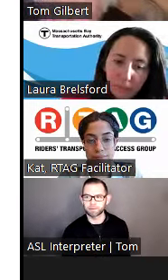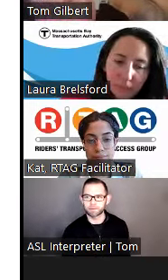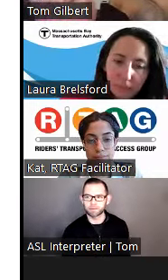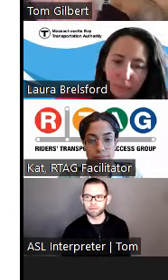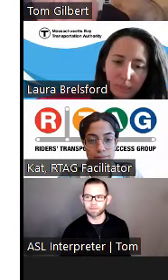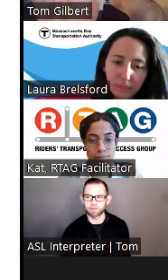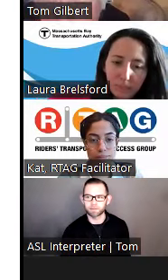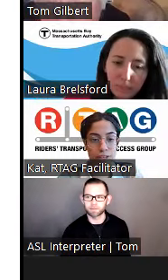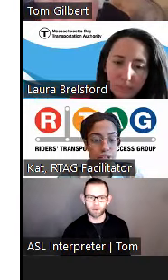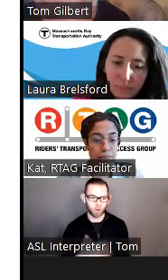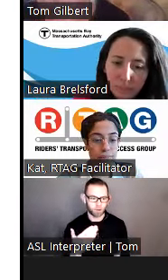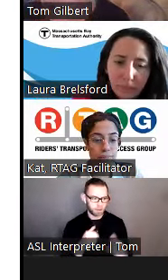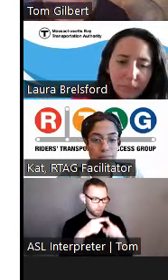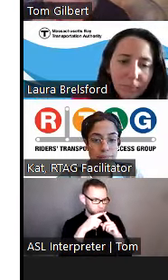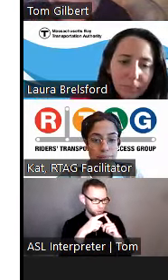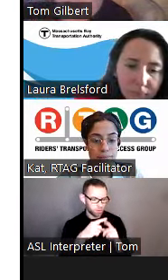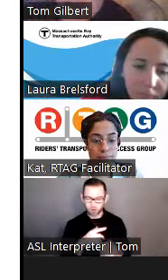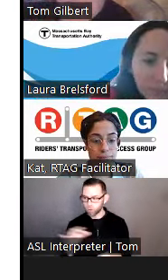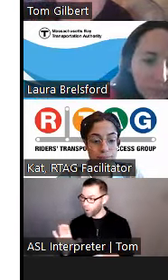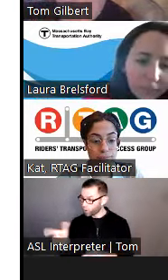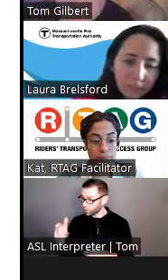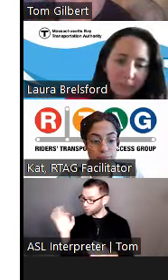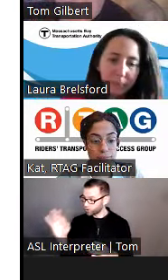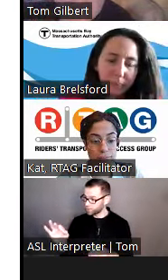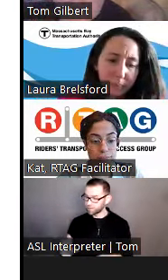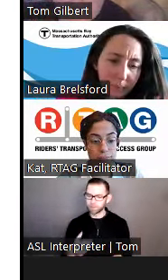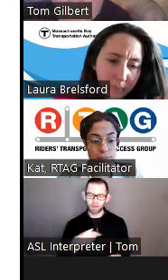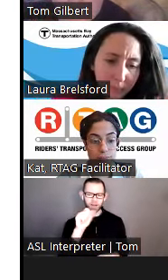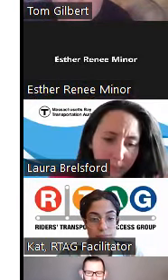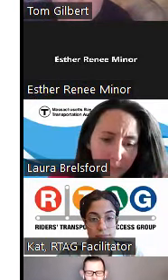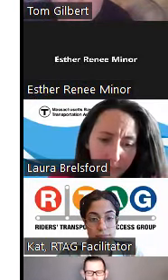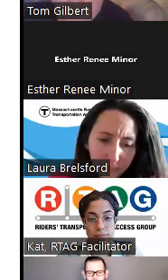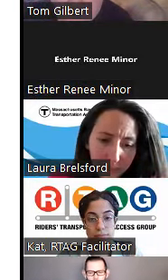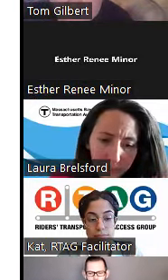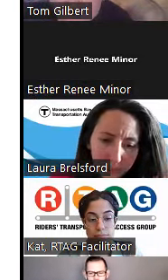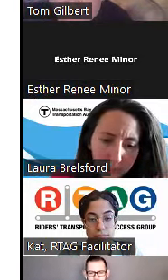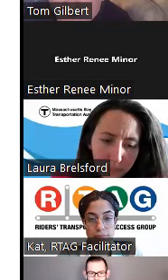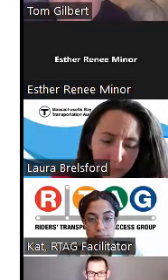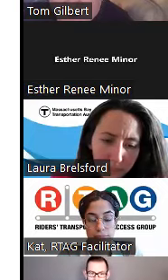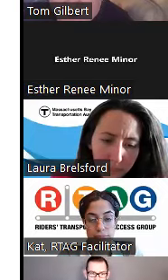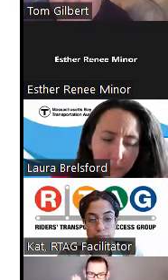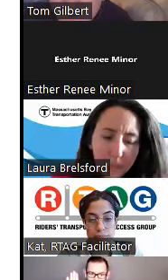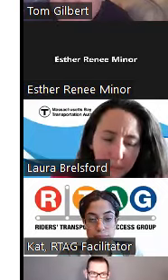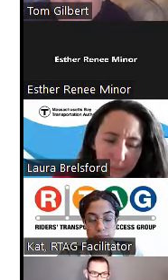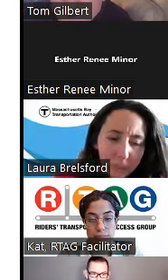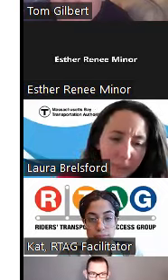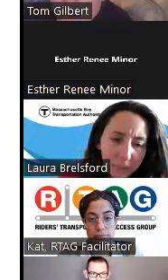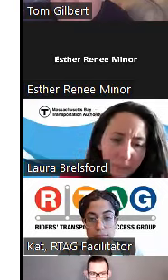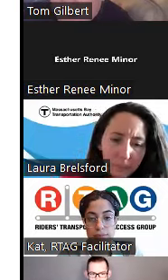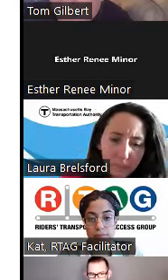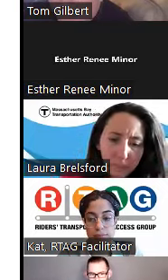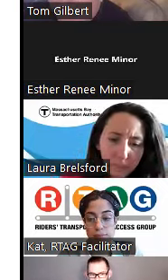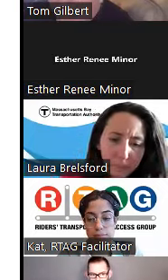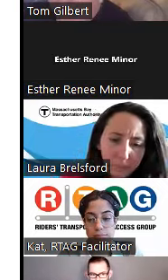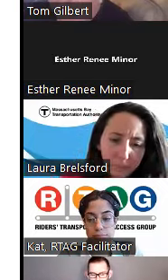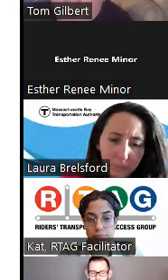Am I muted? You're good. Yeah, I want to say that I thought that was a great question that Jennifer just asked. I think